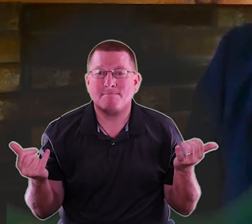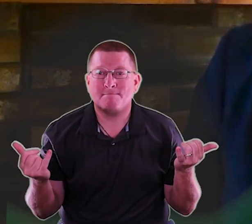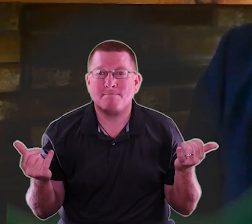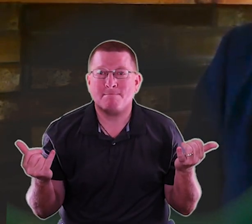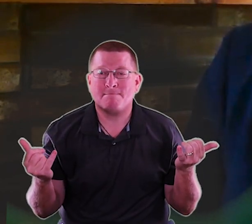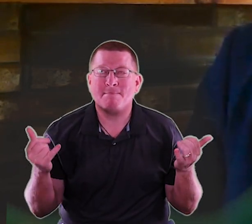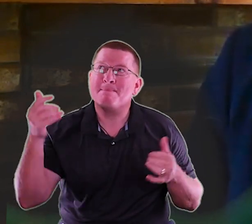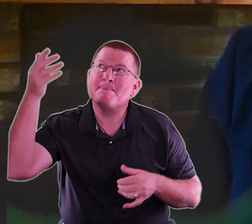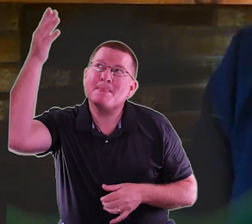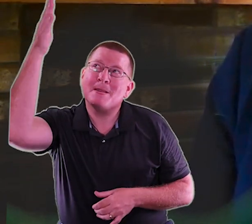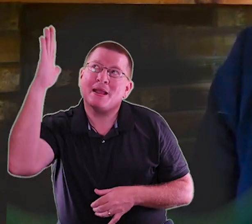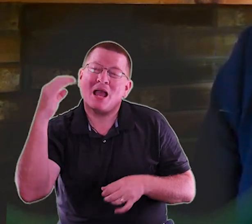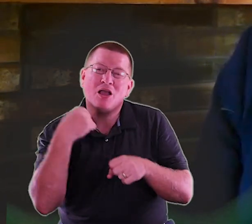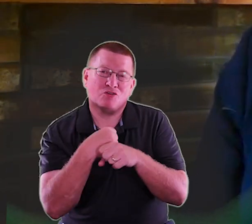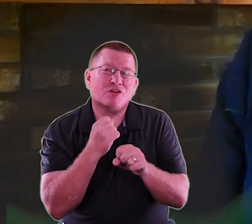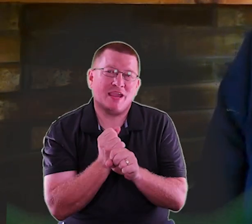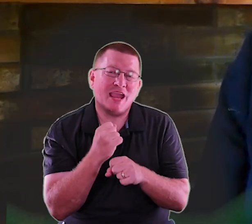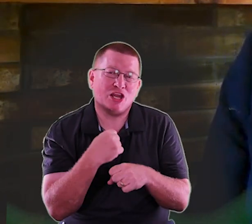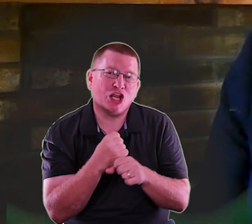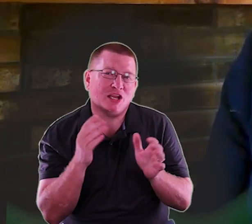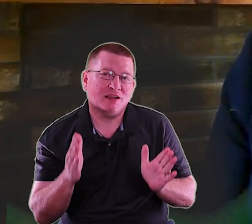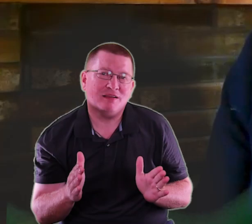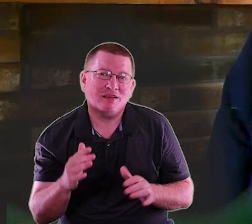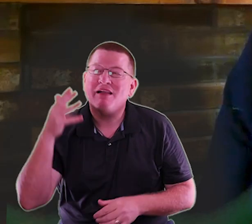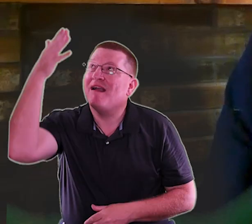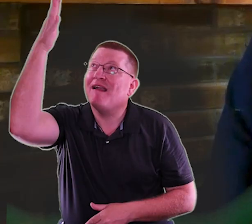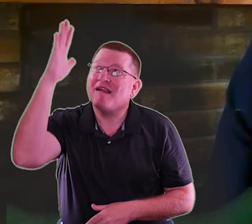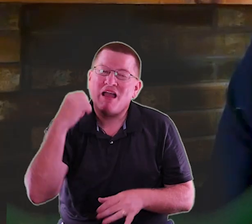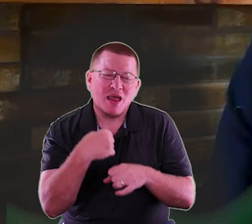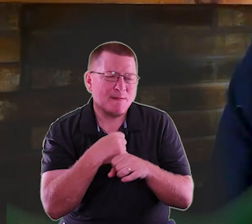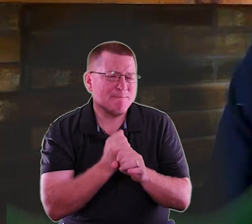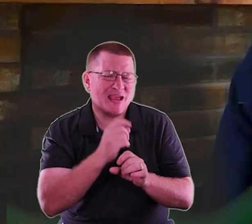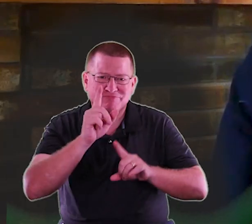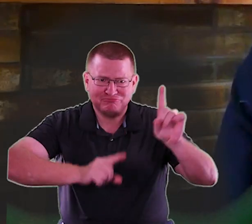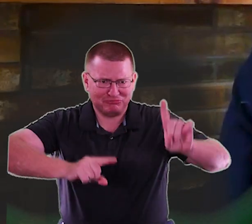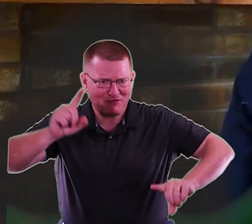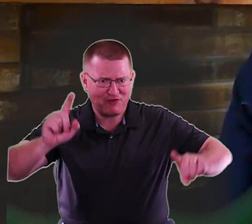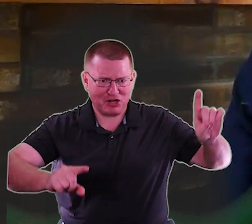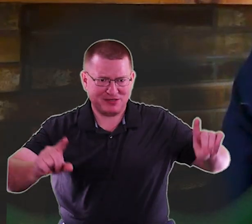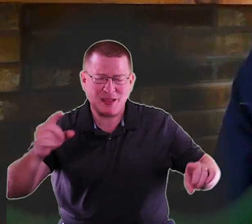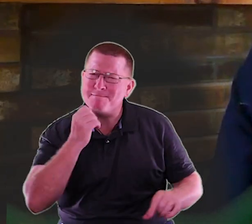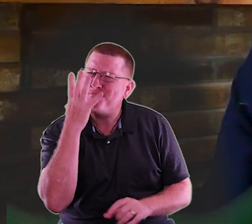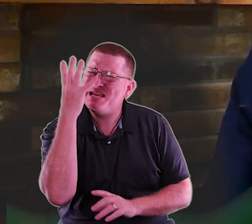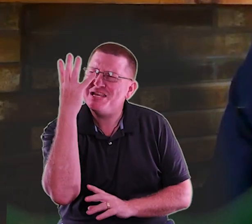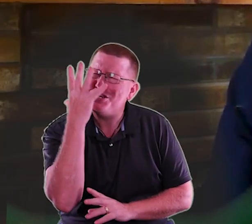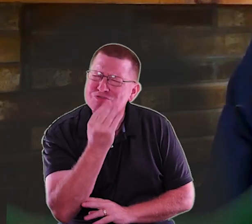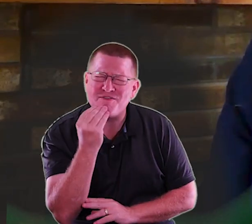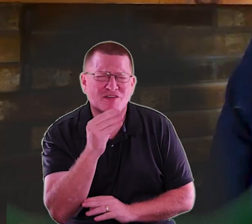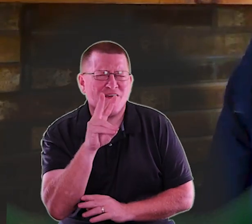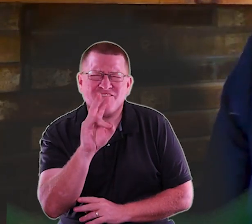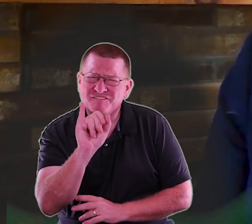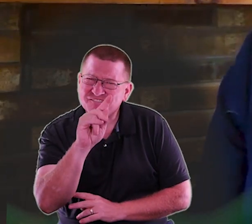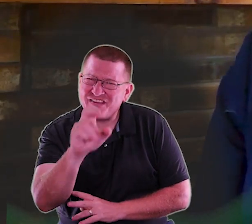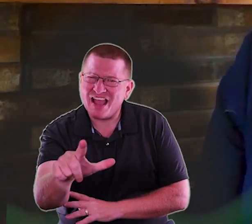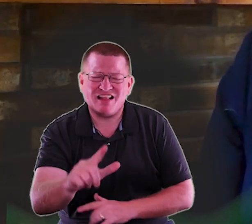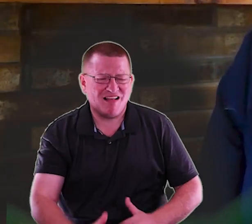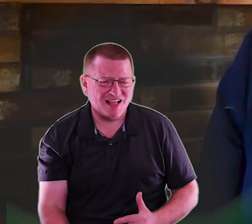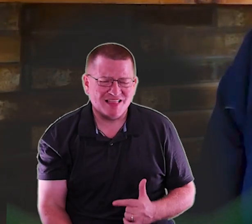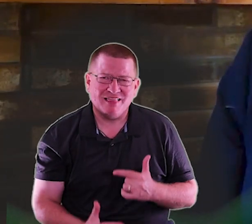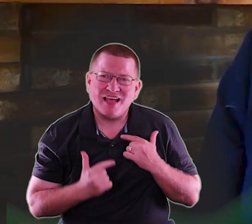God is creator. God created diversity, beautiful, vital,